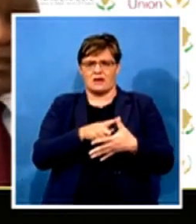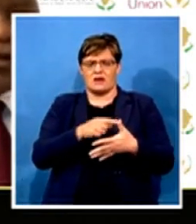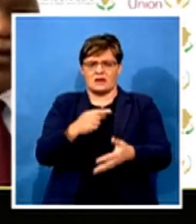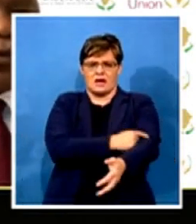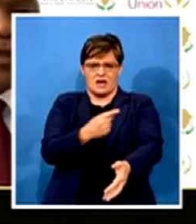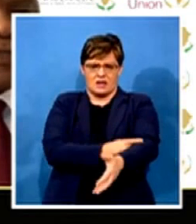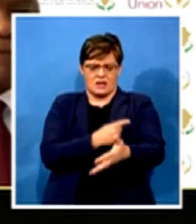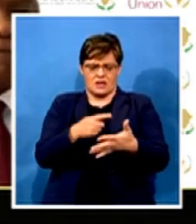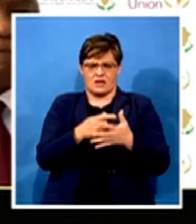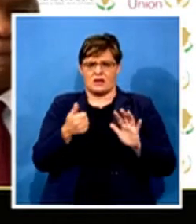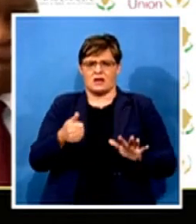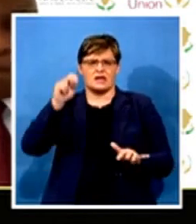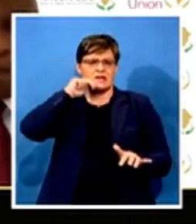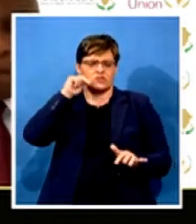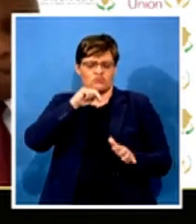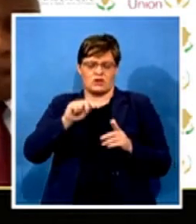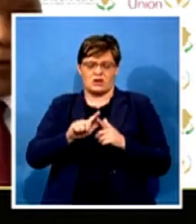Nigeria, Rwanda,